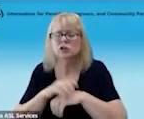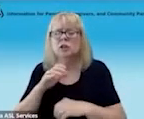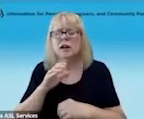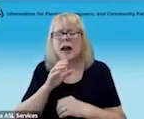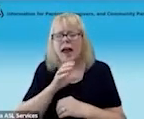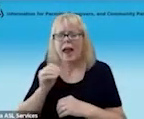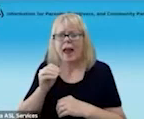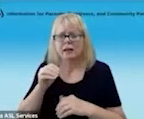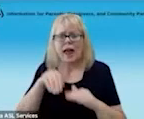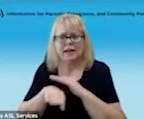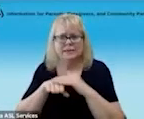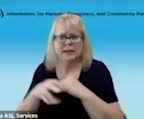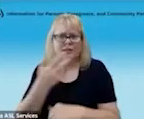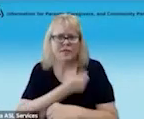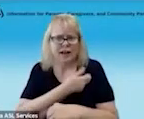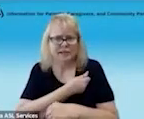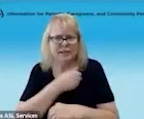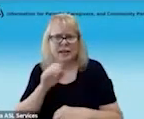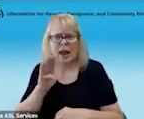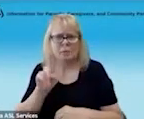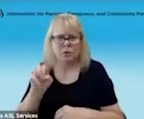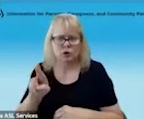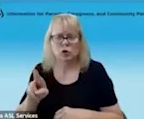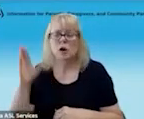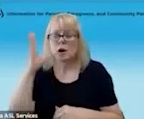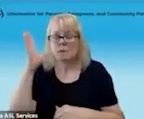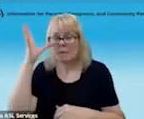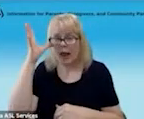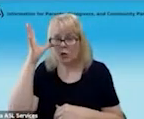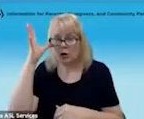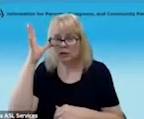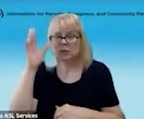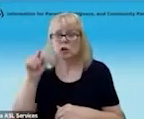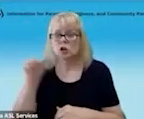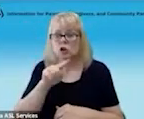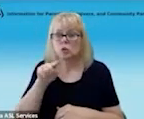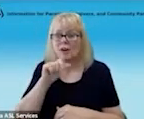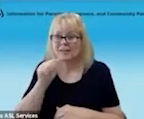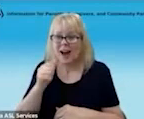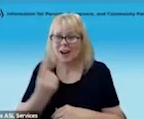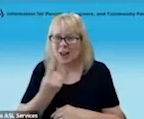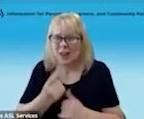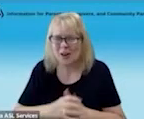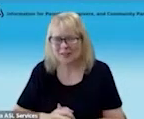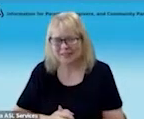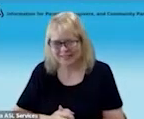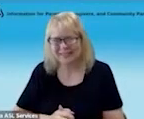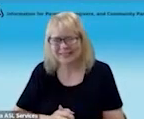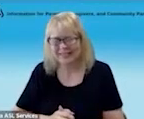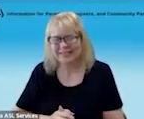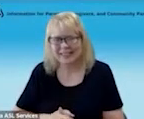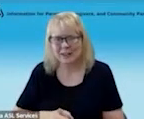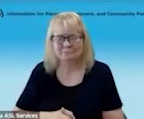over 200,000 people and have over 9,900 limited English proficient community member and children